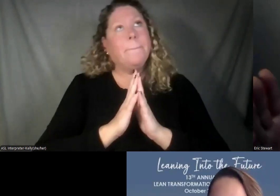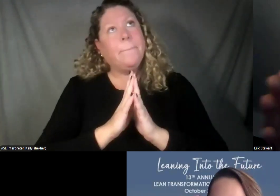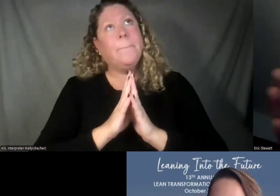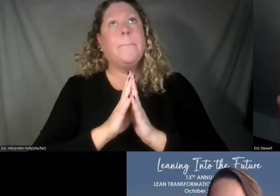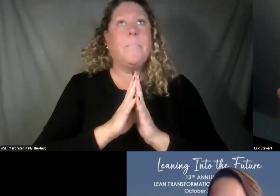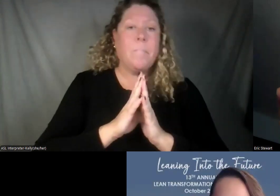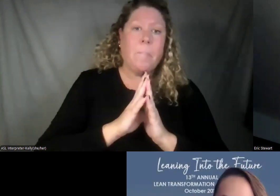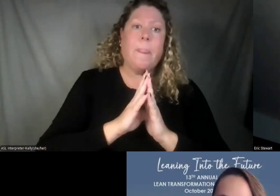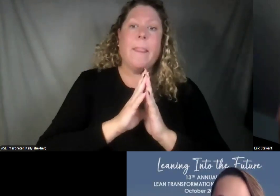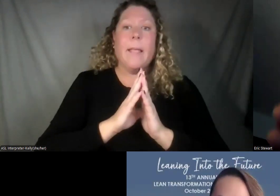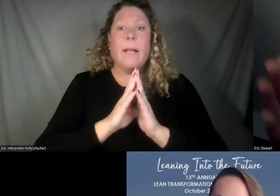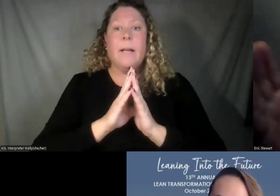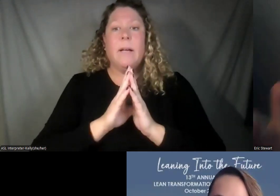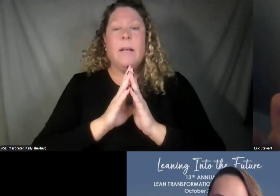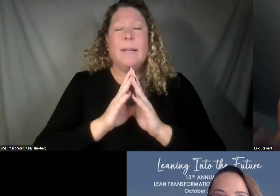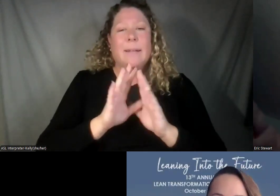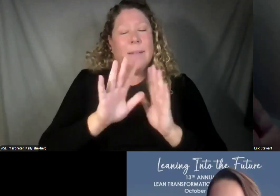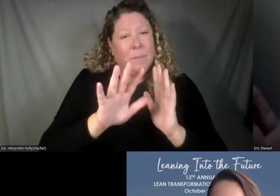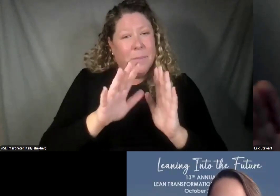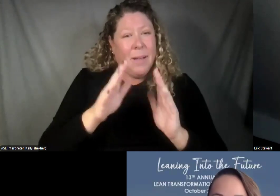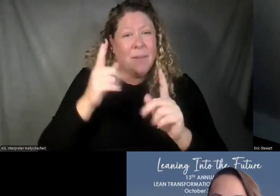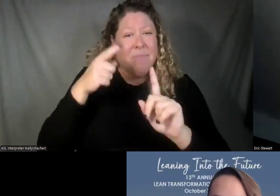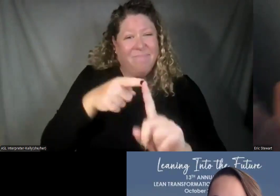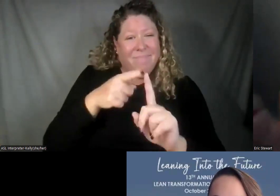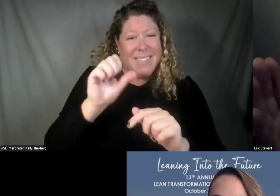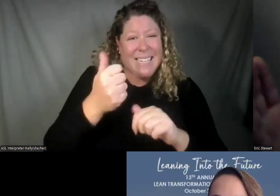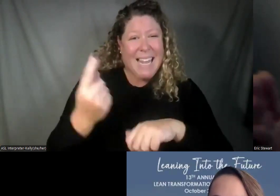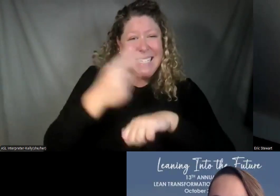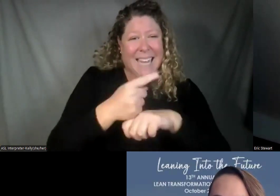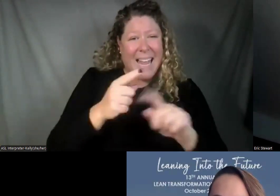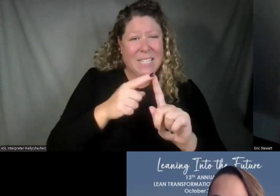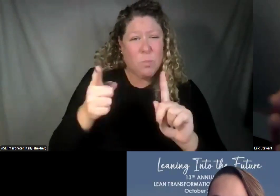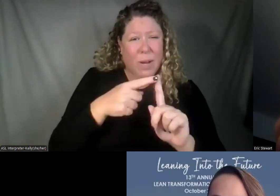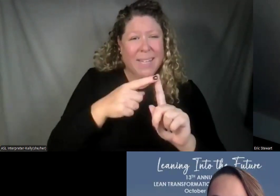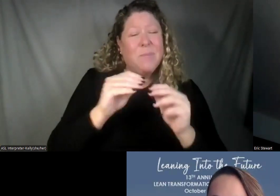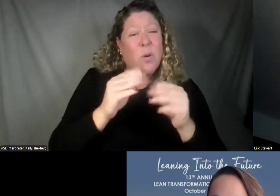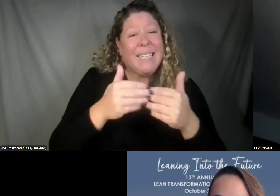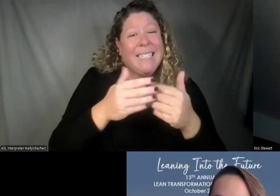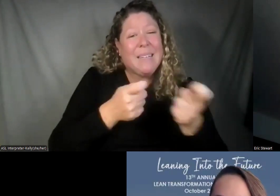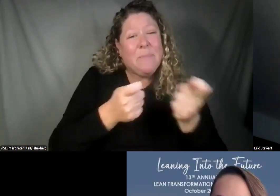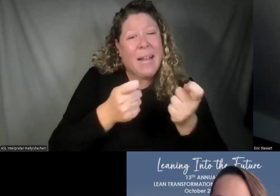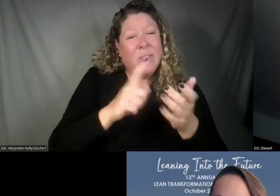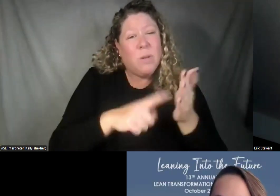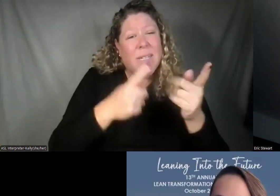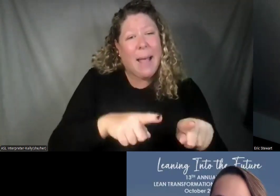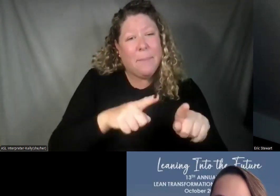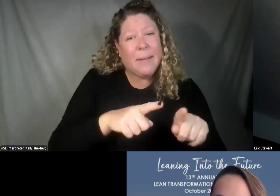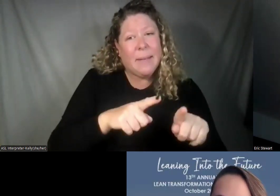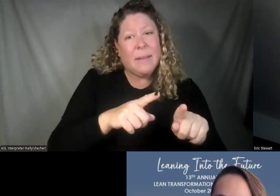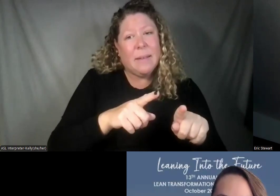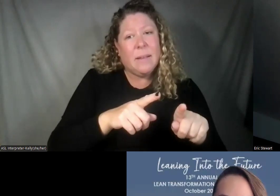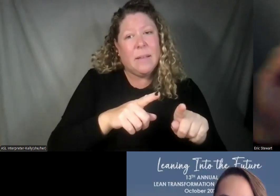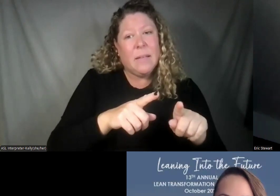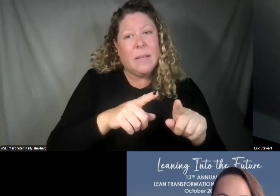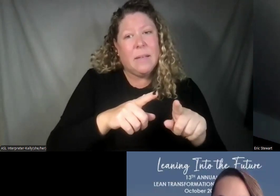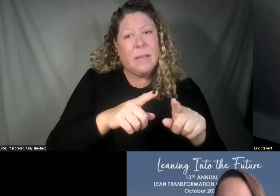the value of having the short 10-day sprints is it's easier to manage what's happening. You can imagine what